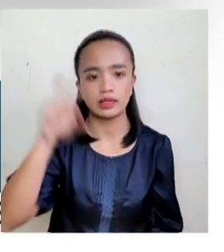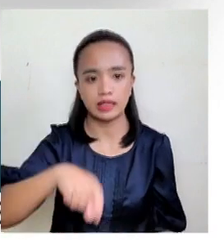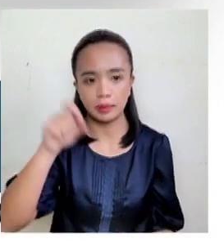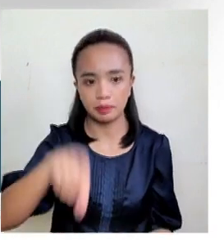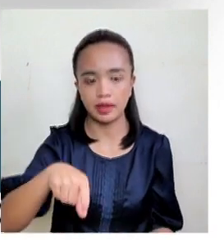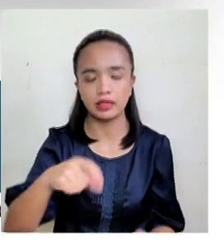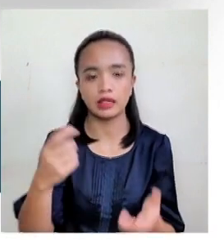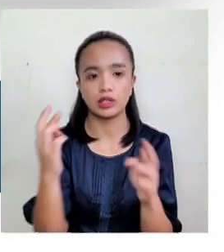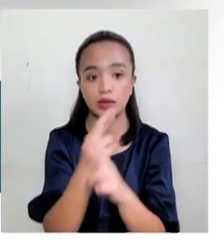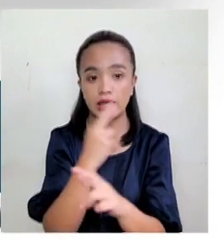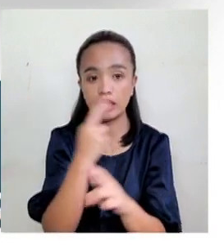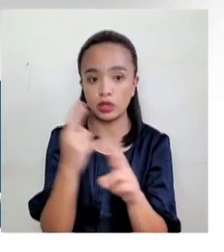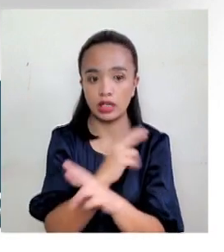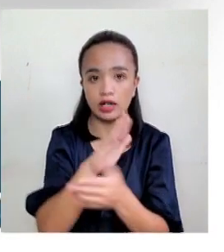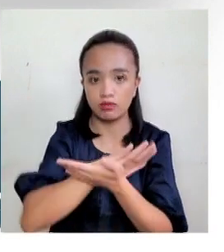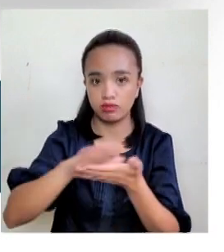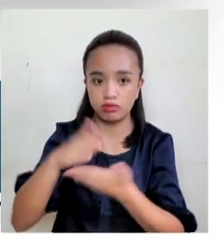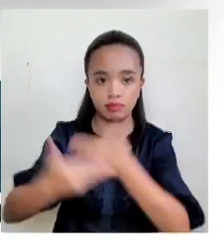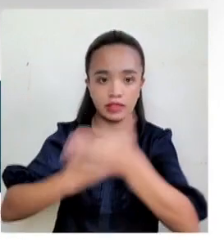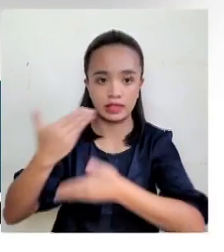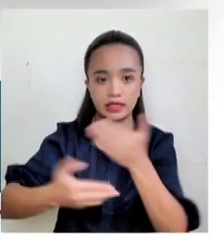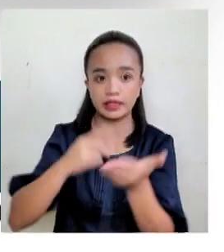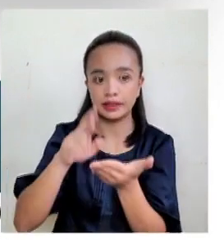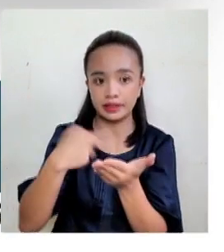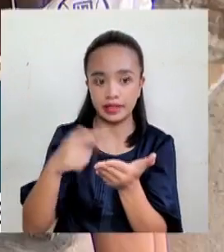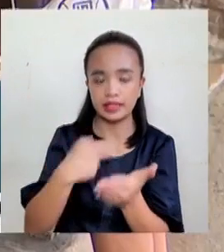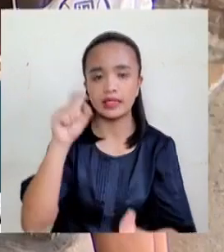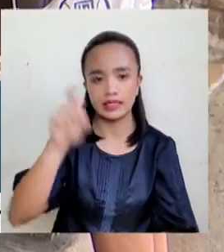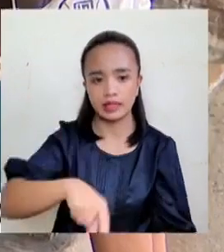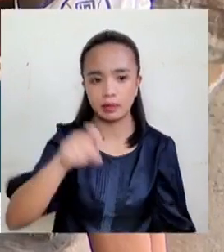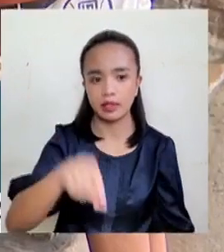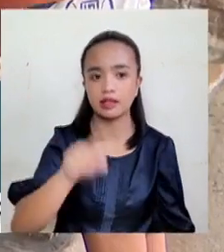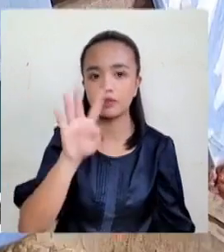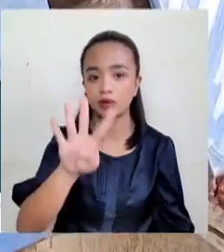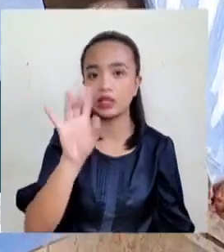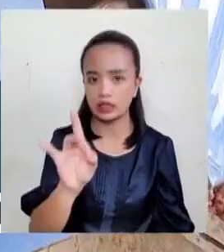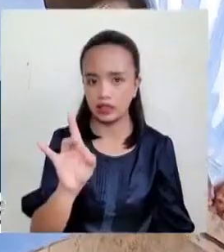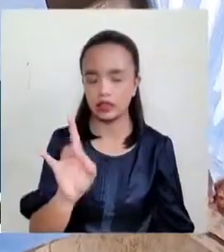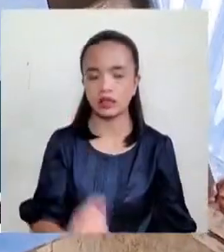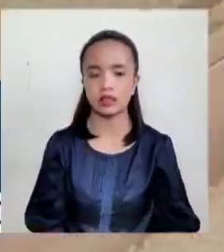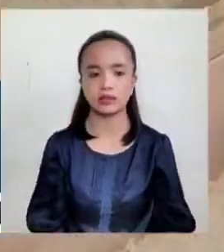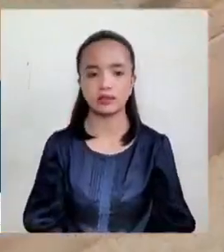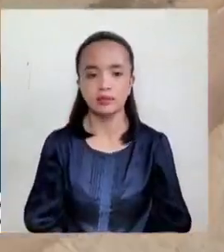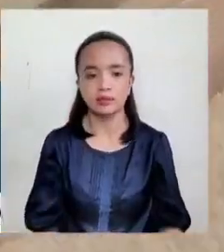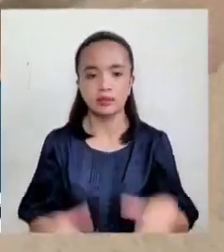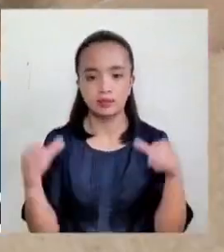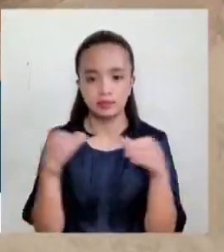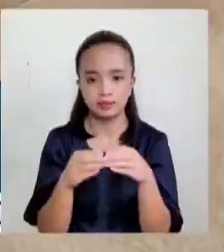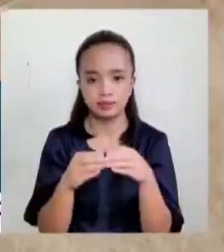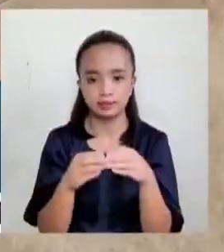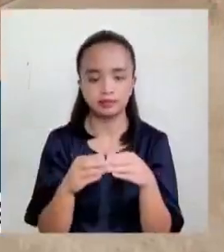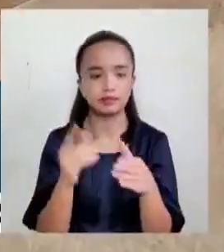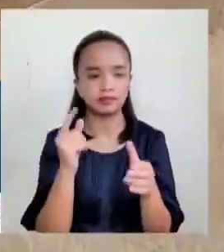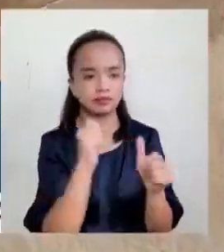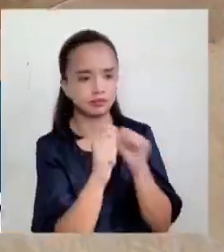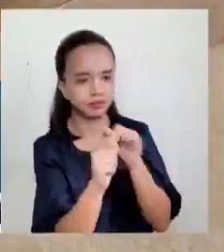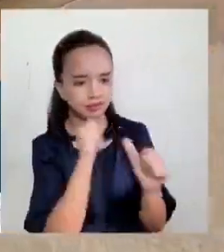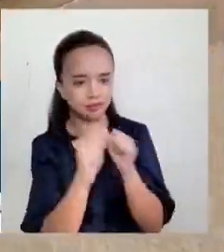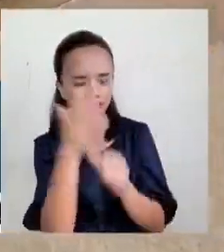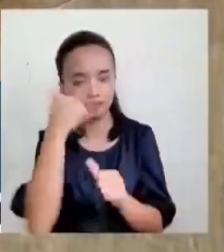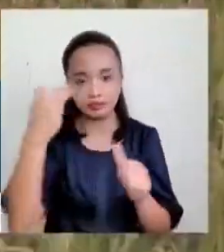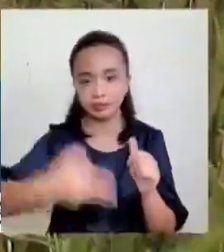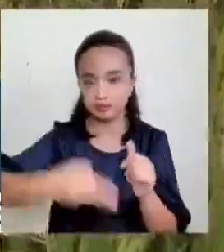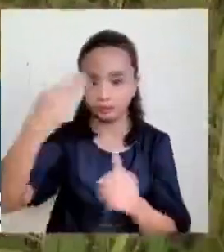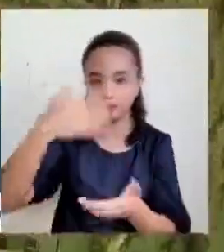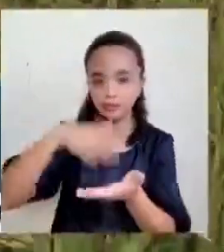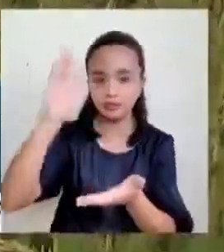48 lang ang presyo ng regular milled rice. The group belied allegations that the spike is due to high price of palay